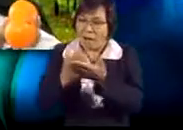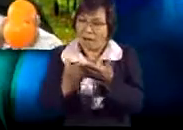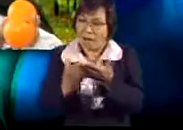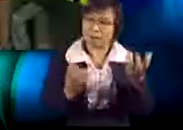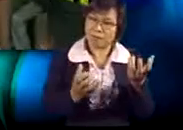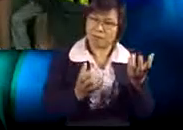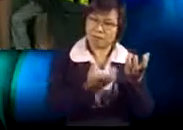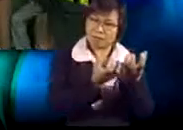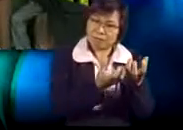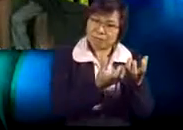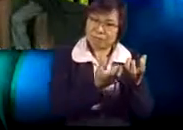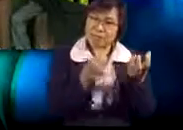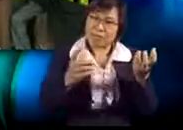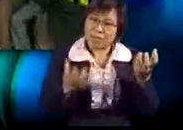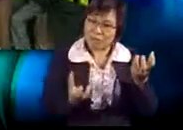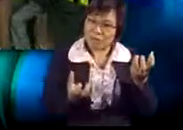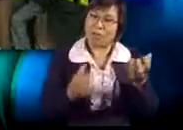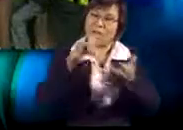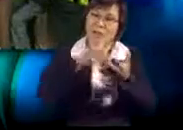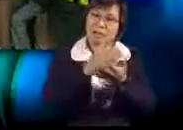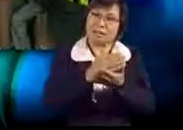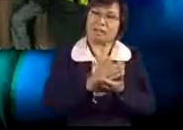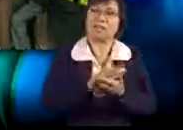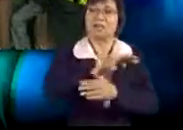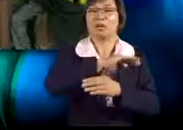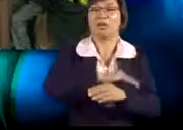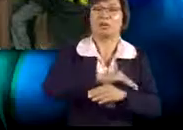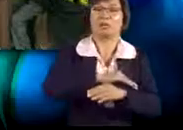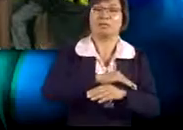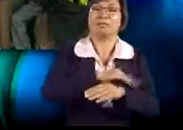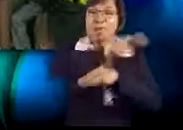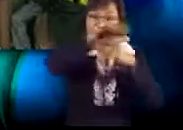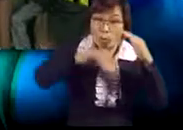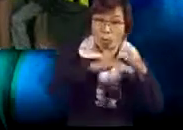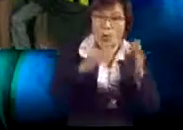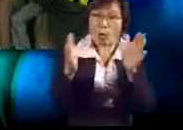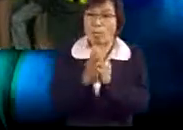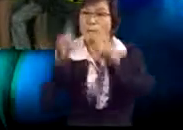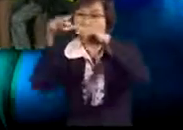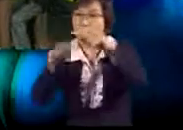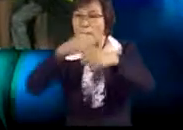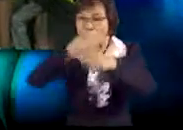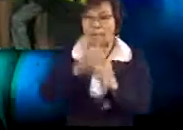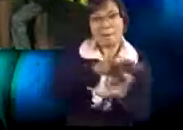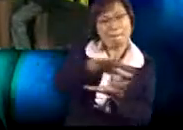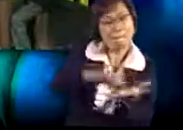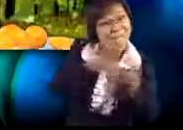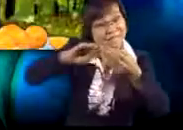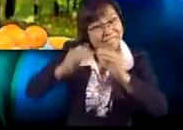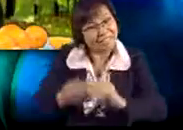half. That's whole numbers combined with a fraction, making it a mixed